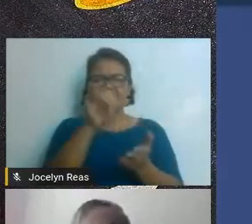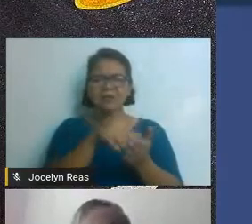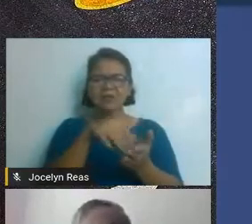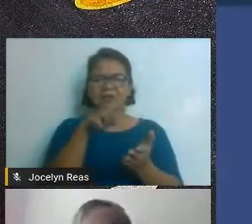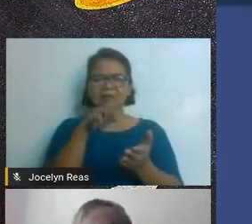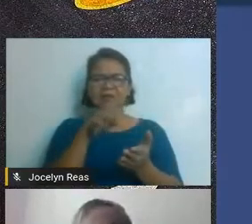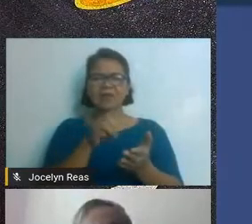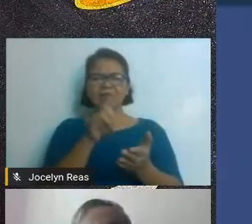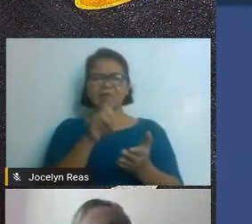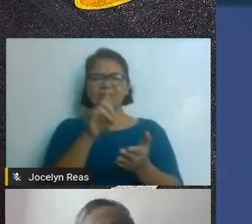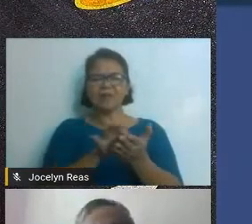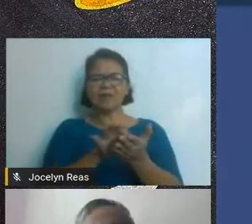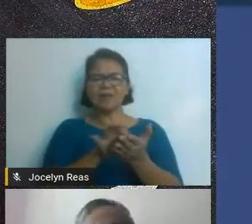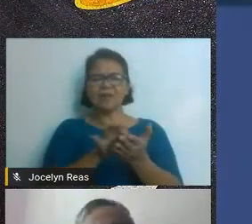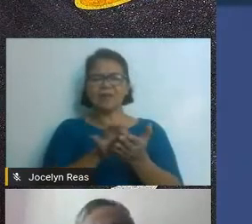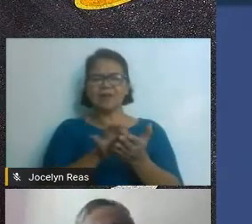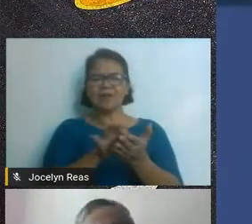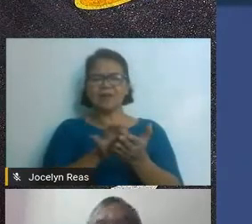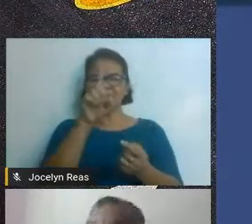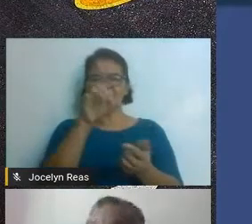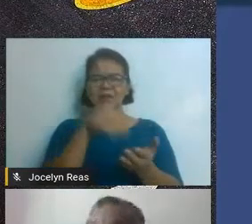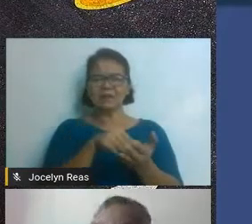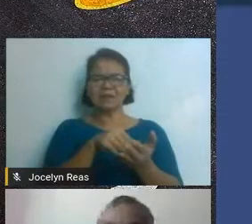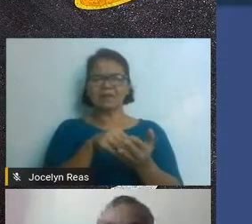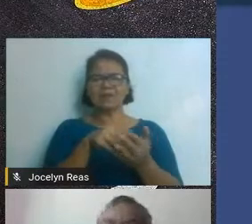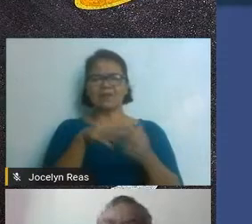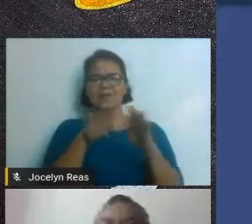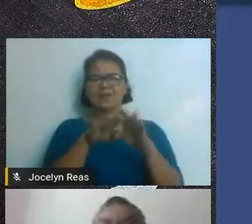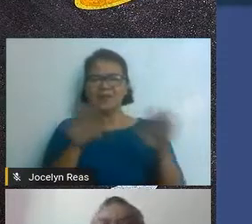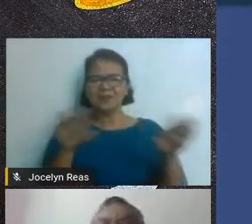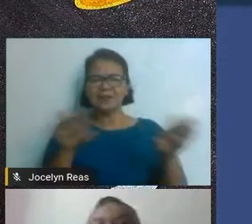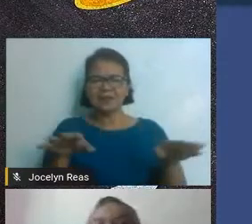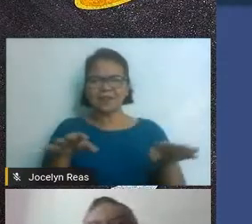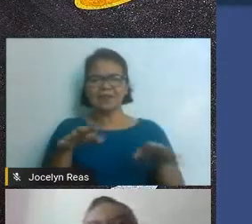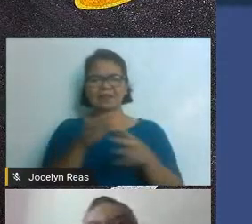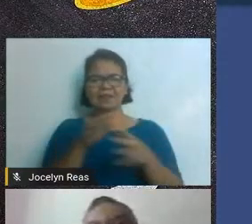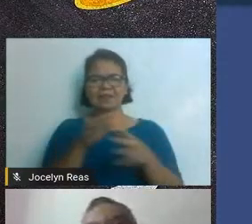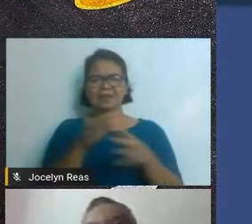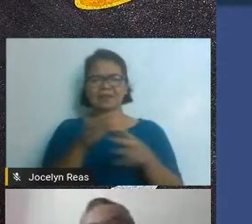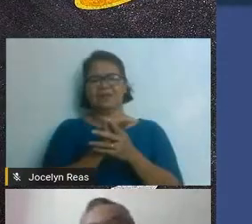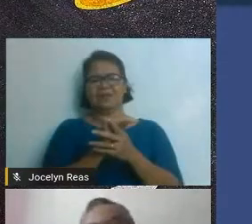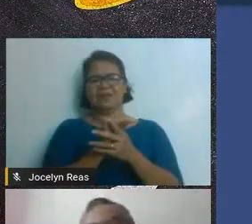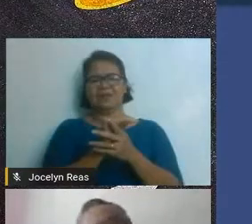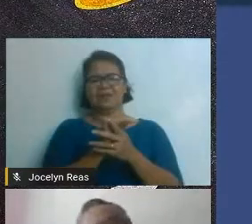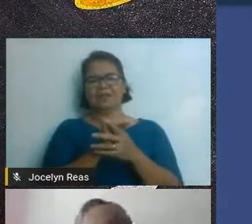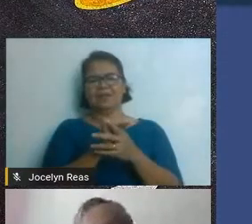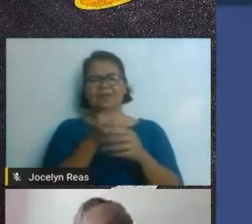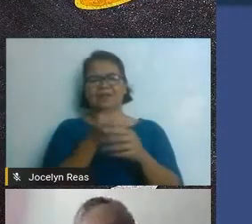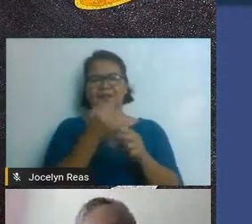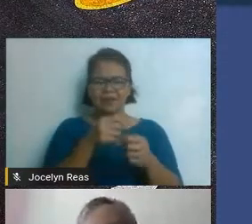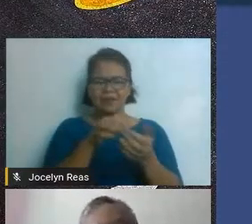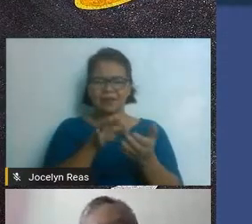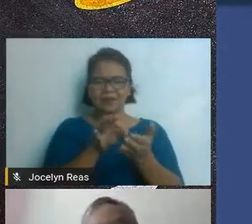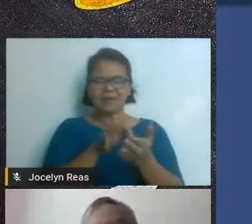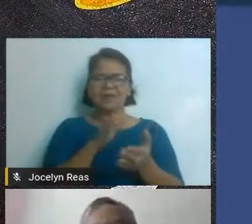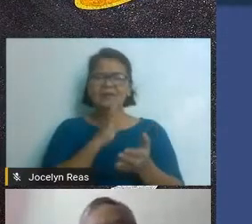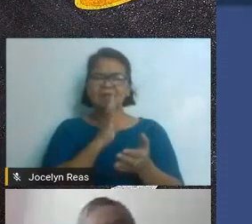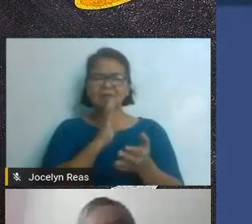the child is still in the womb. That's an advantage. Of course, when we talk about the children of